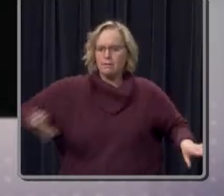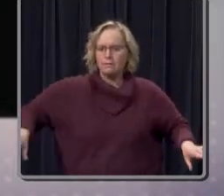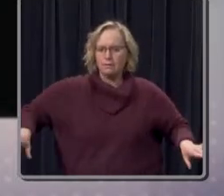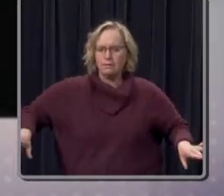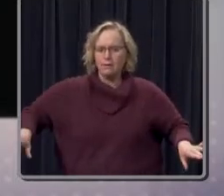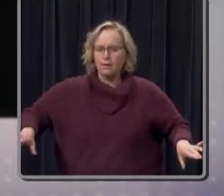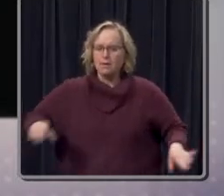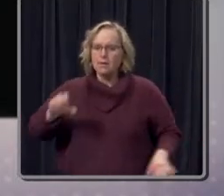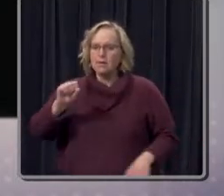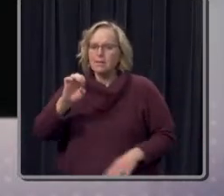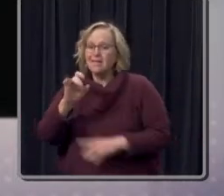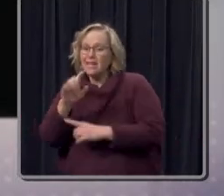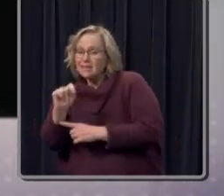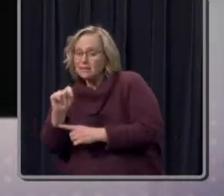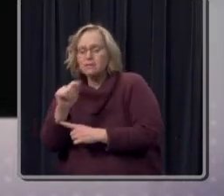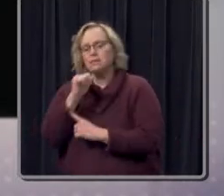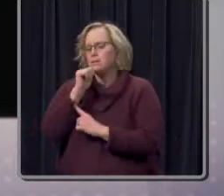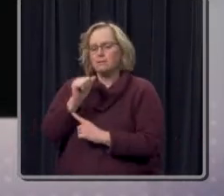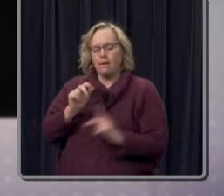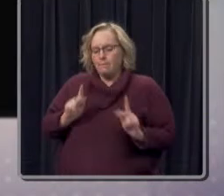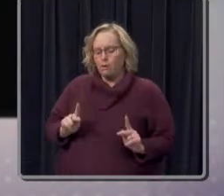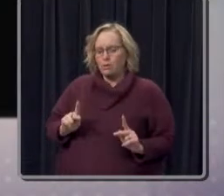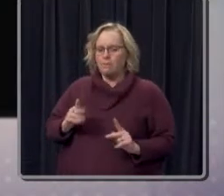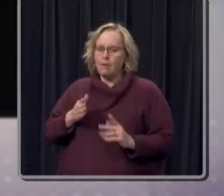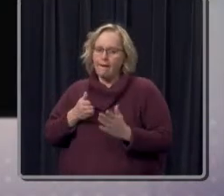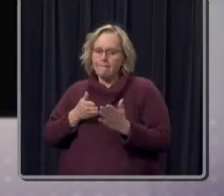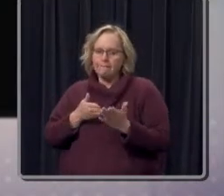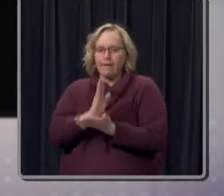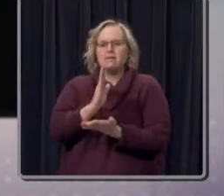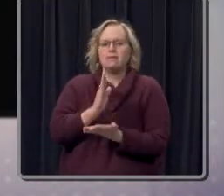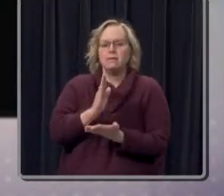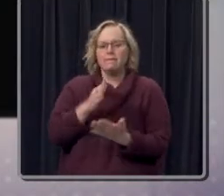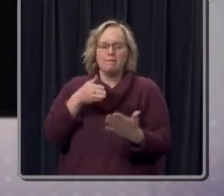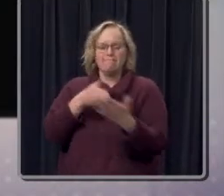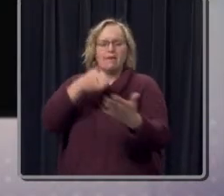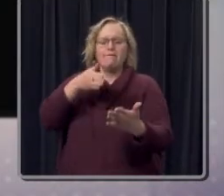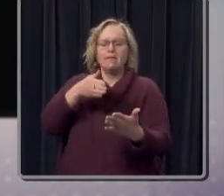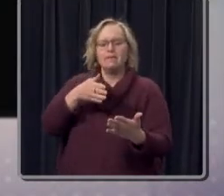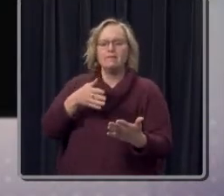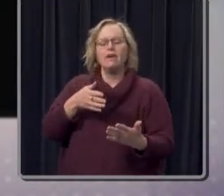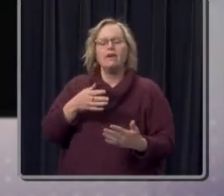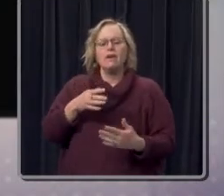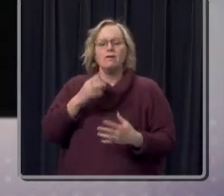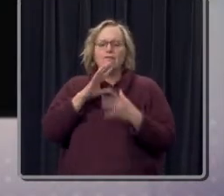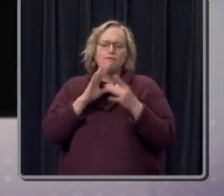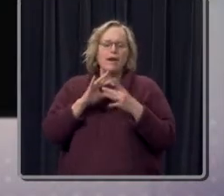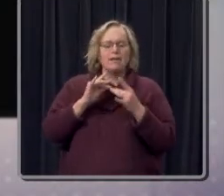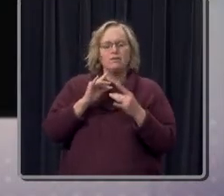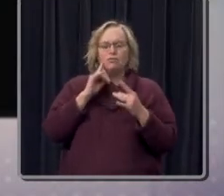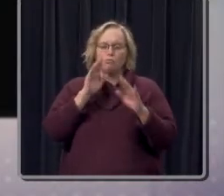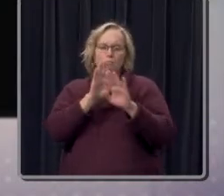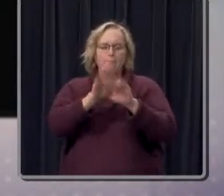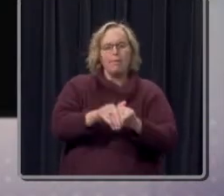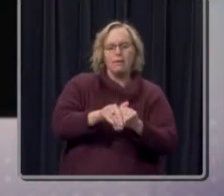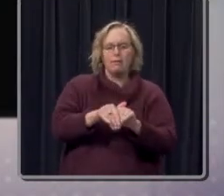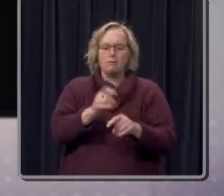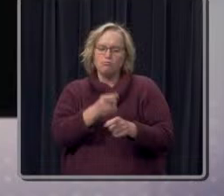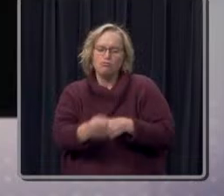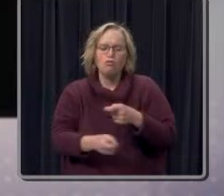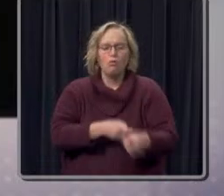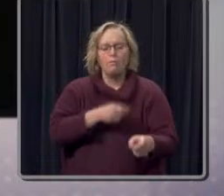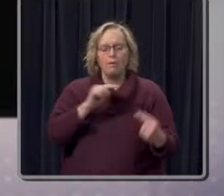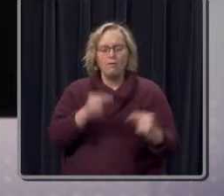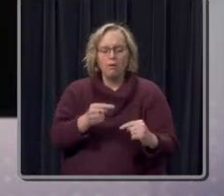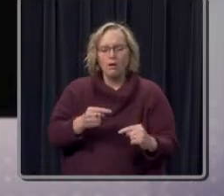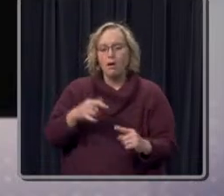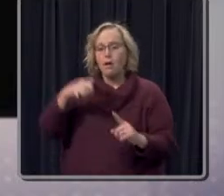A sexist is not a person, but is an offensive phrase to belittle and torment people in hurtful ways. A bully